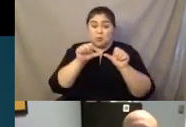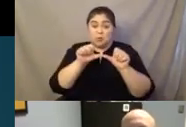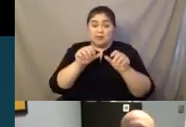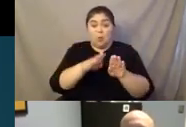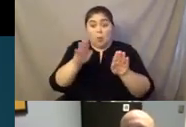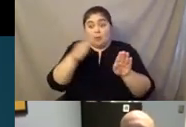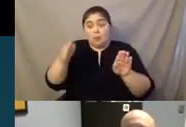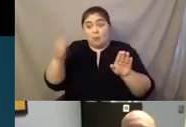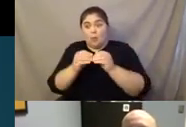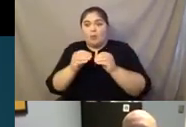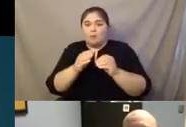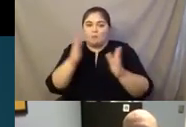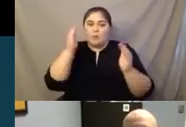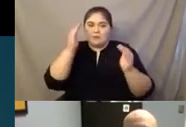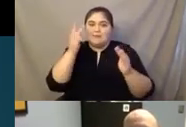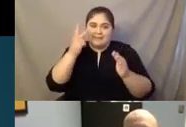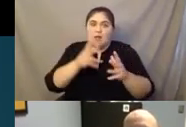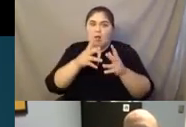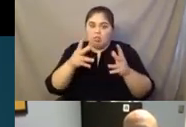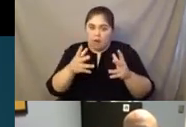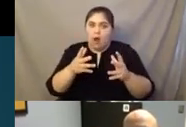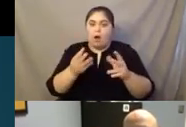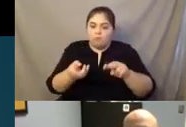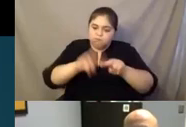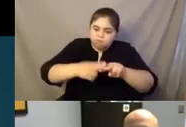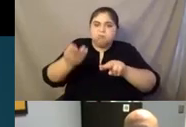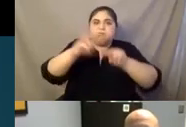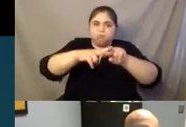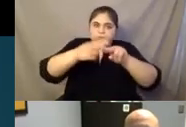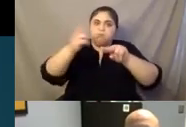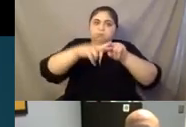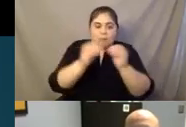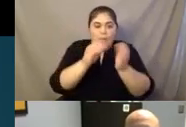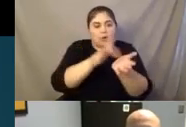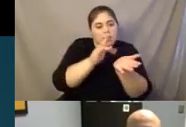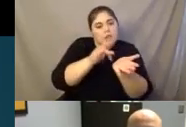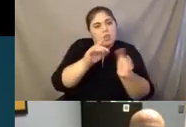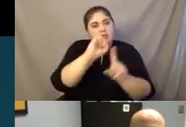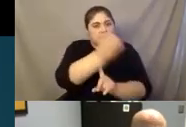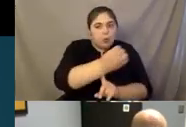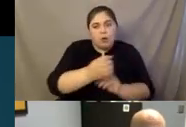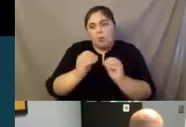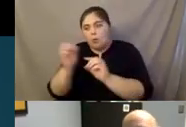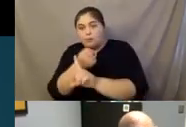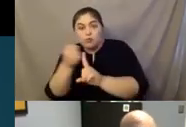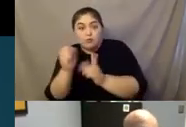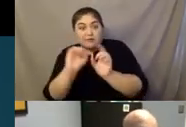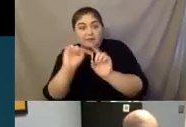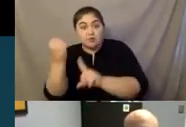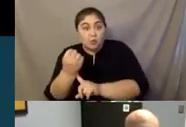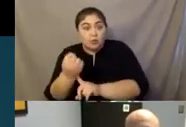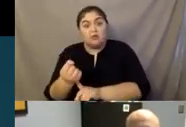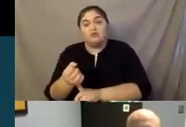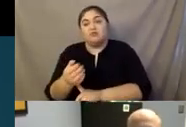we're going to see a wave of more exploitation cases and abuse cases reported to us and